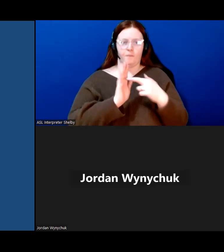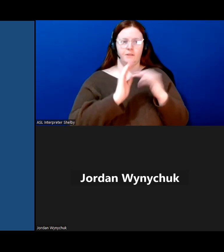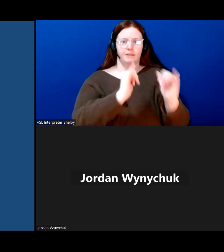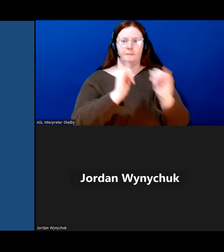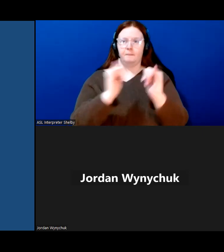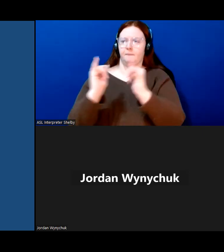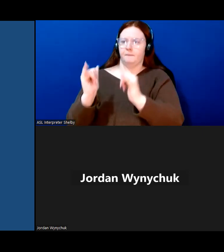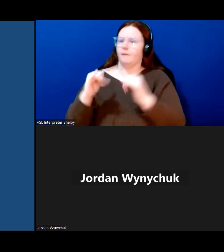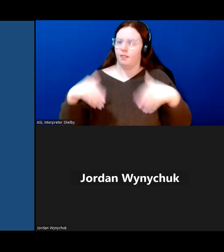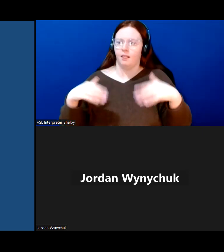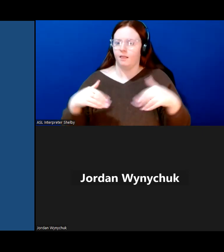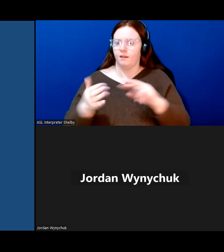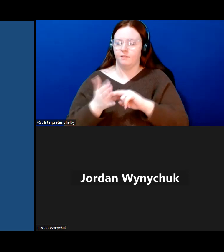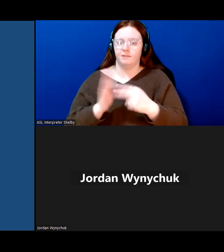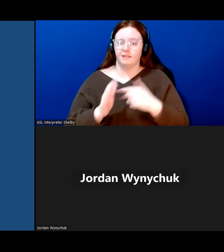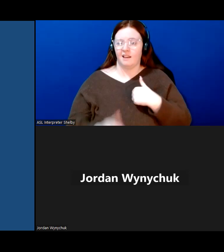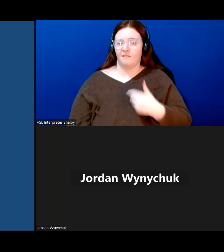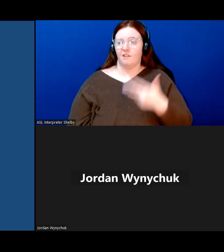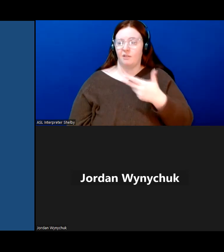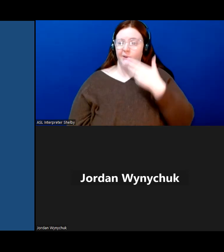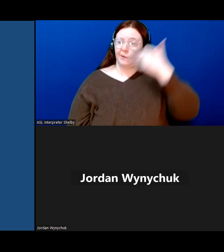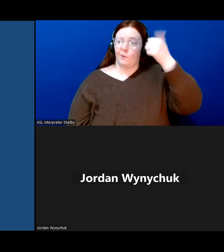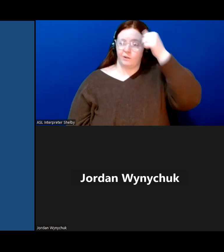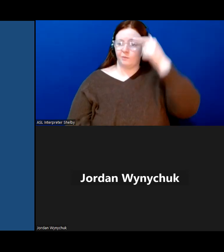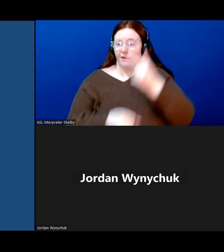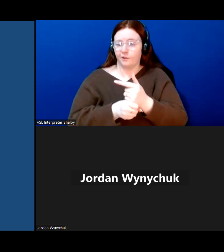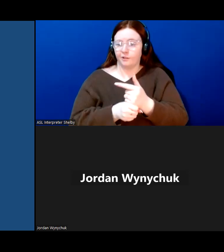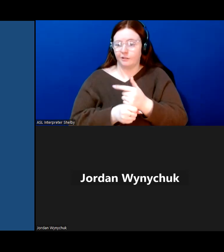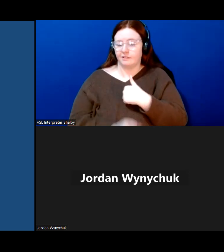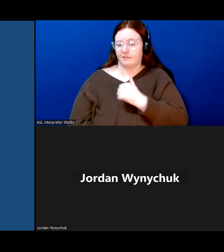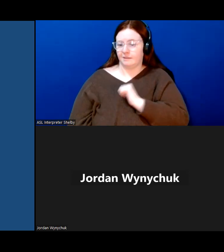own way. I have 3 older brothers, and,